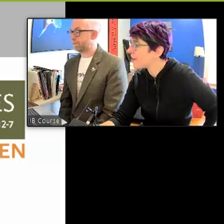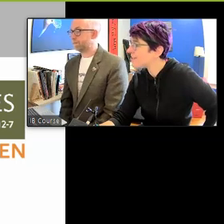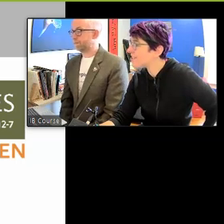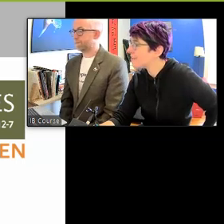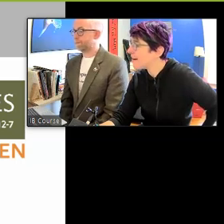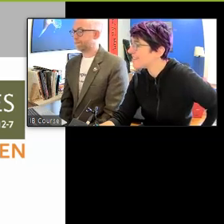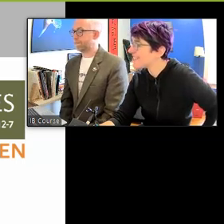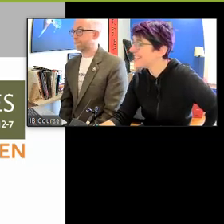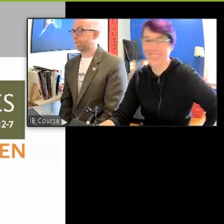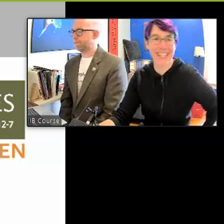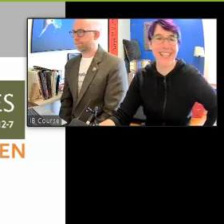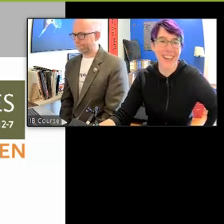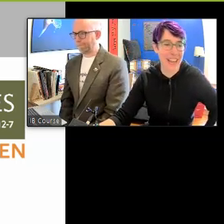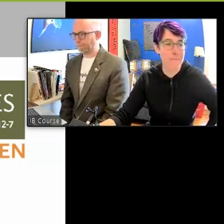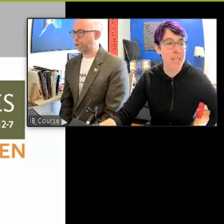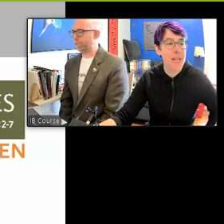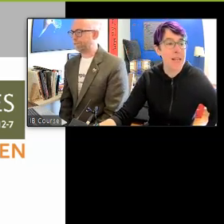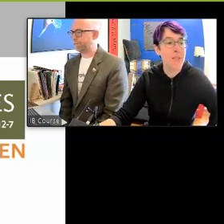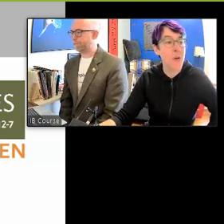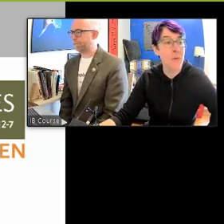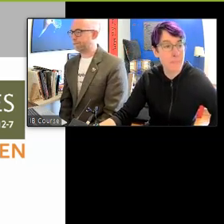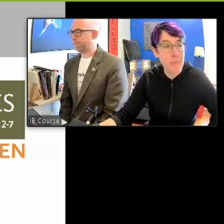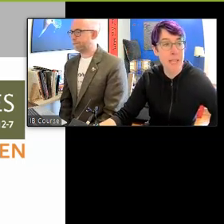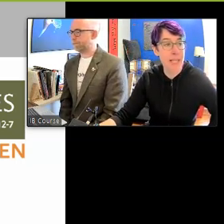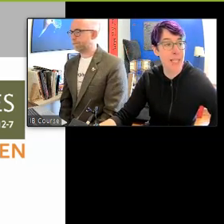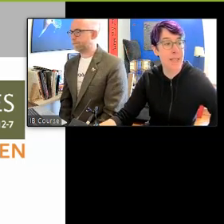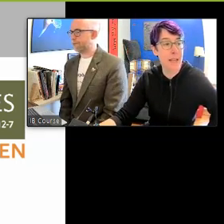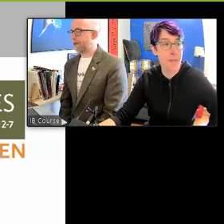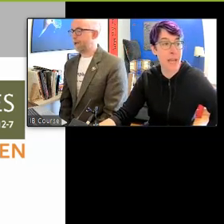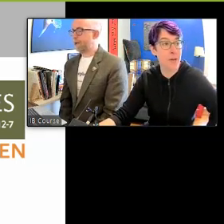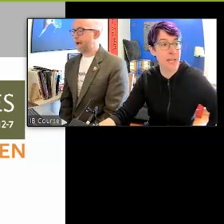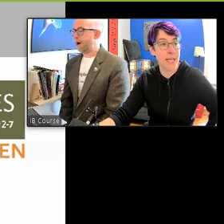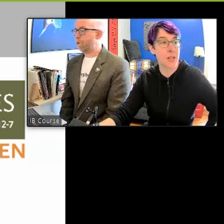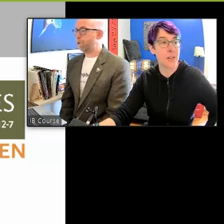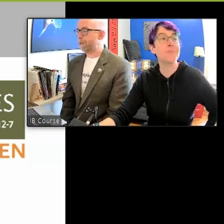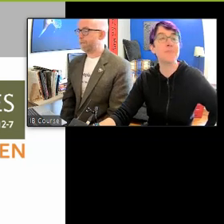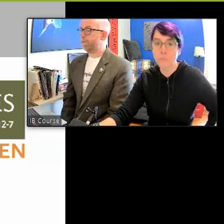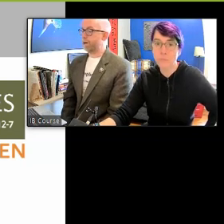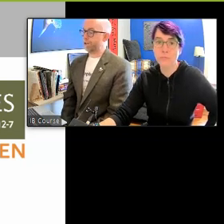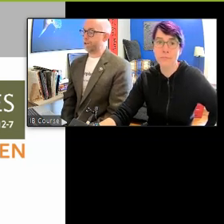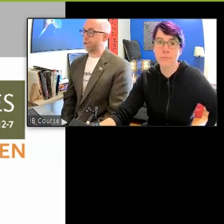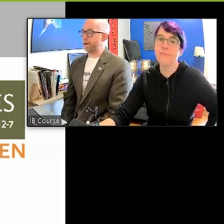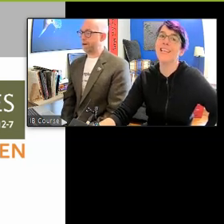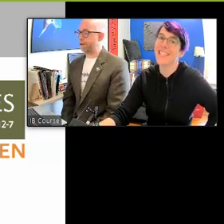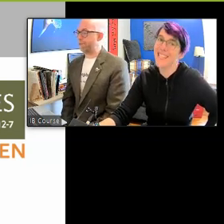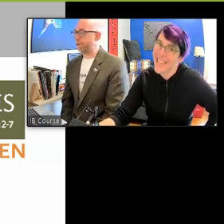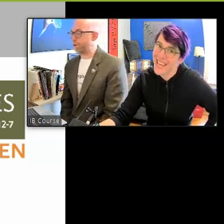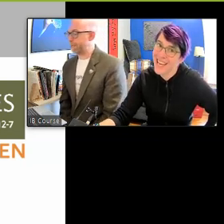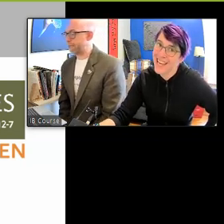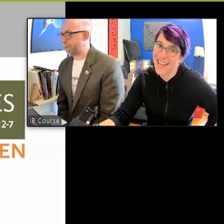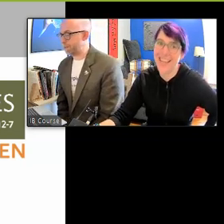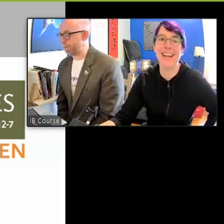No oxygen on Mars. Good. Okay. So papers like this coming out in Nature. How do they move oxygen around? How do they